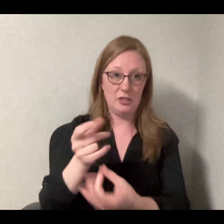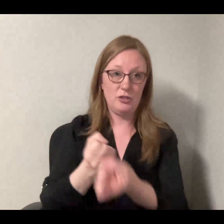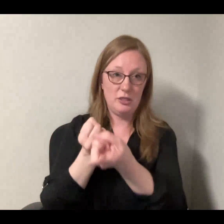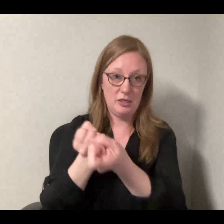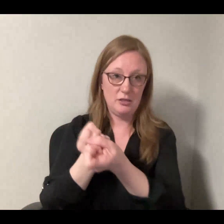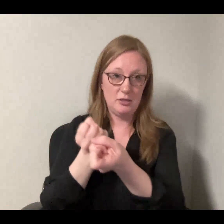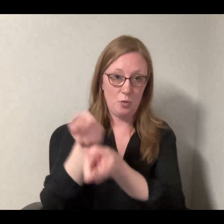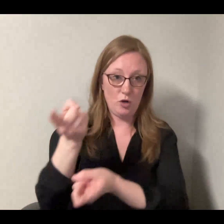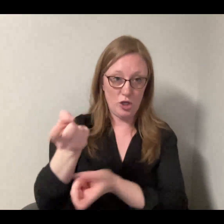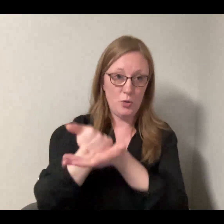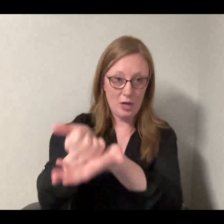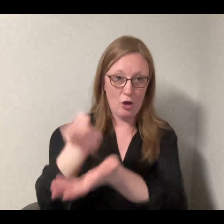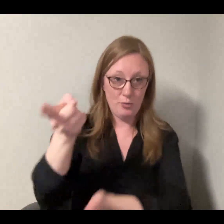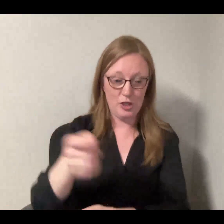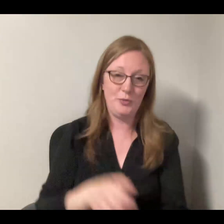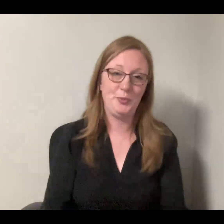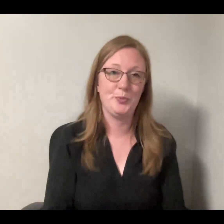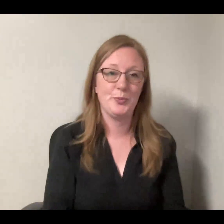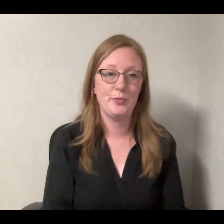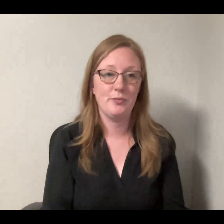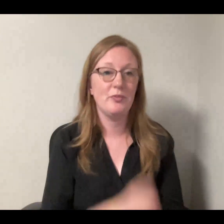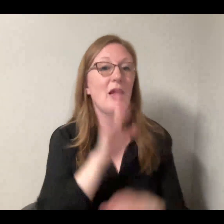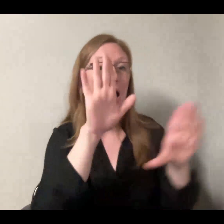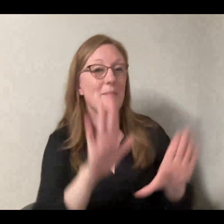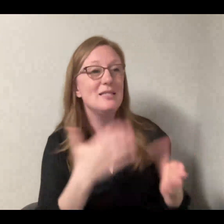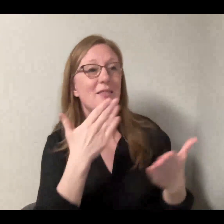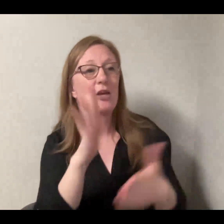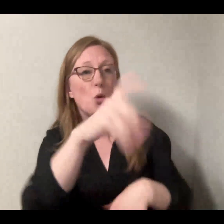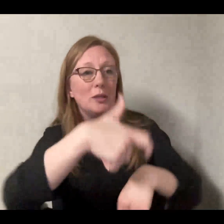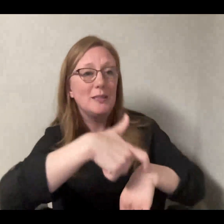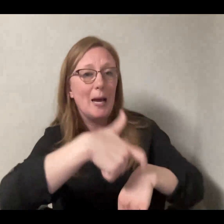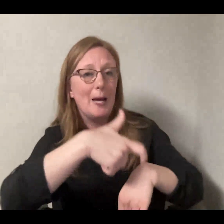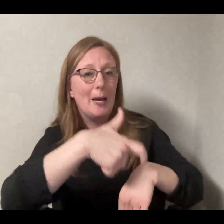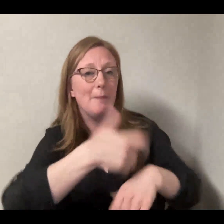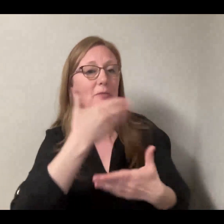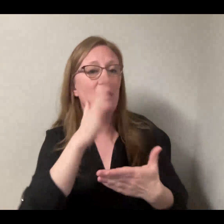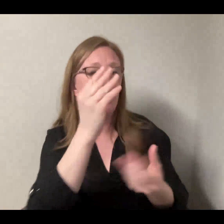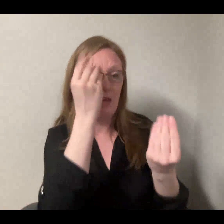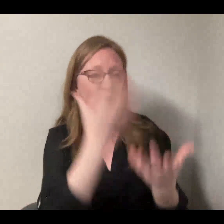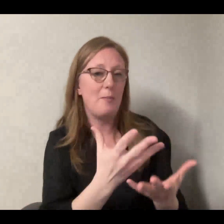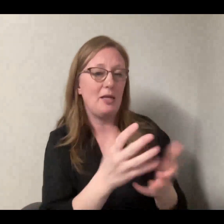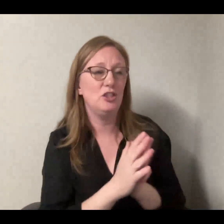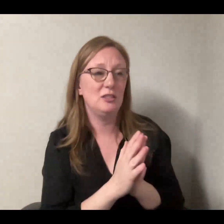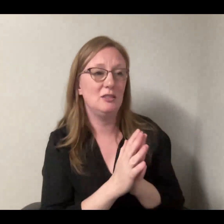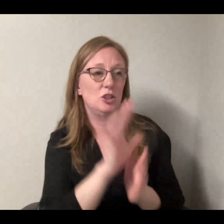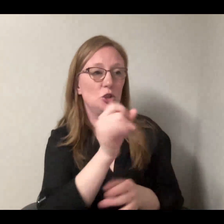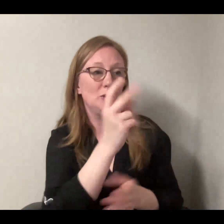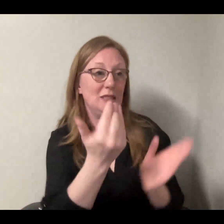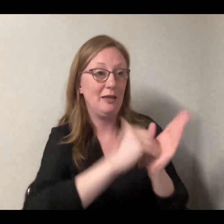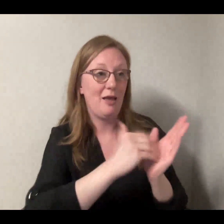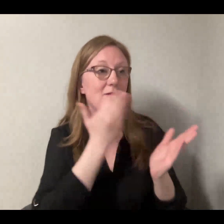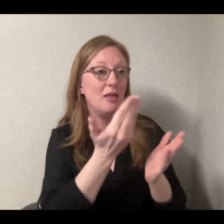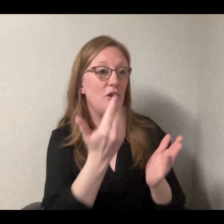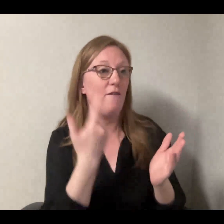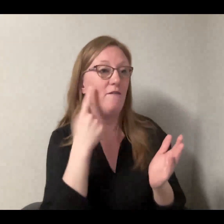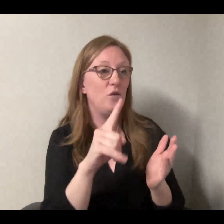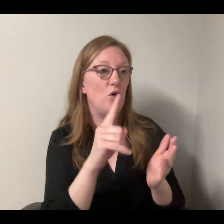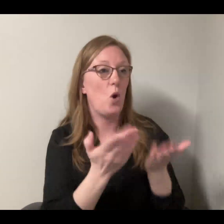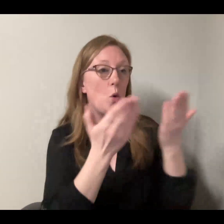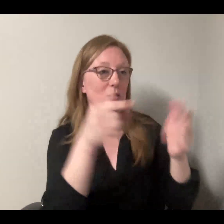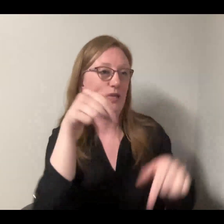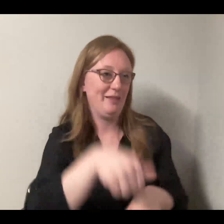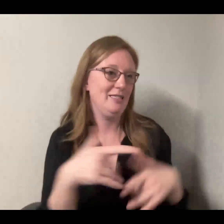out. So excellent. Thank you for your time, and thank you for the information. And Christine, again, thank you for hosting